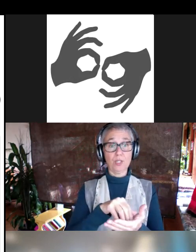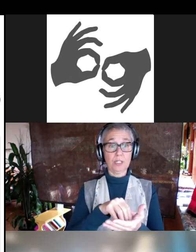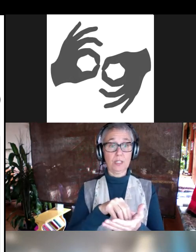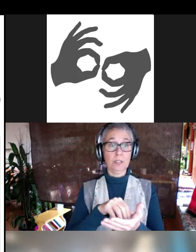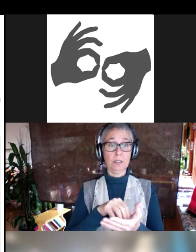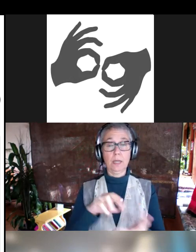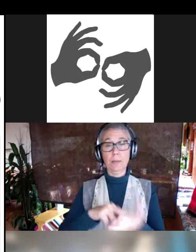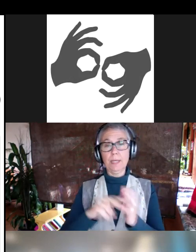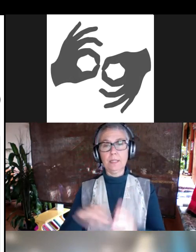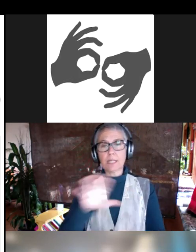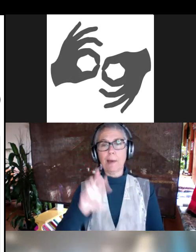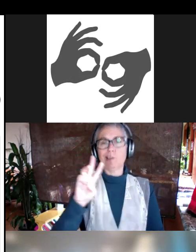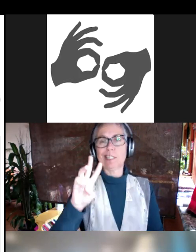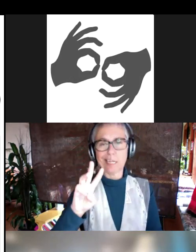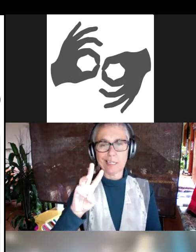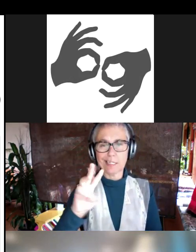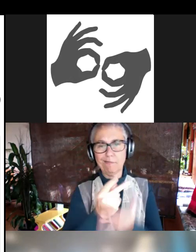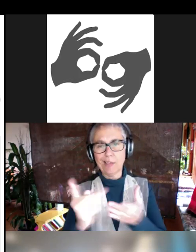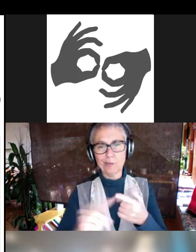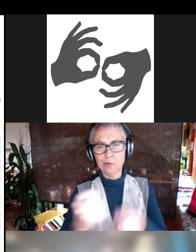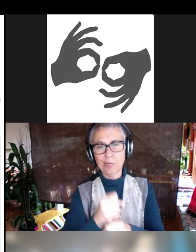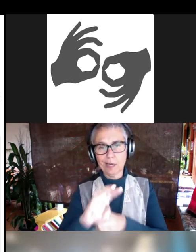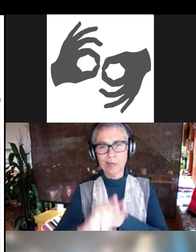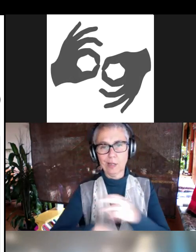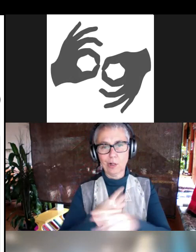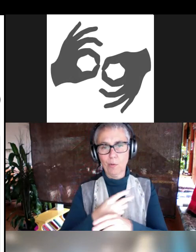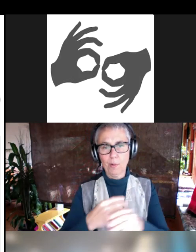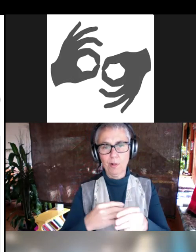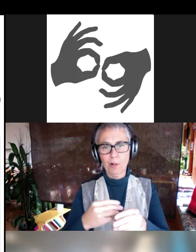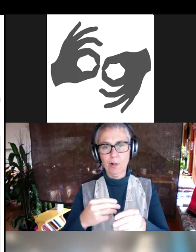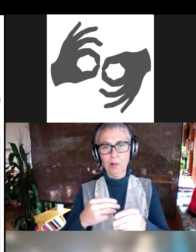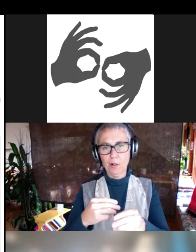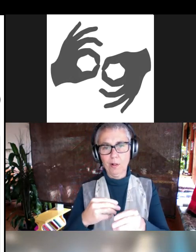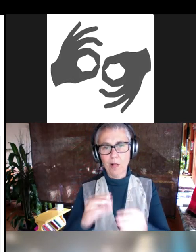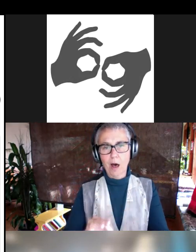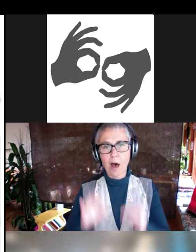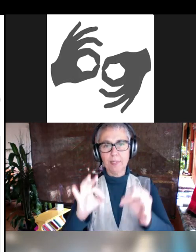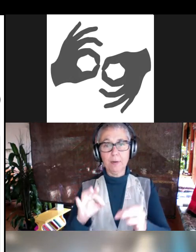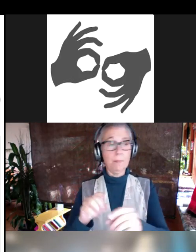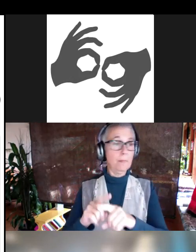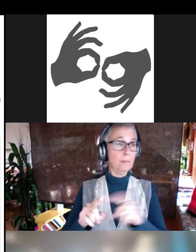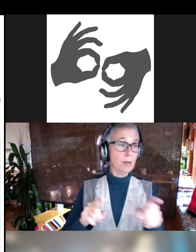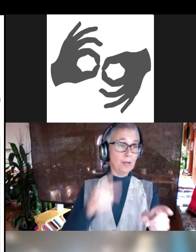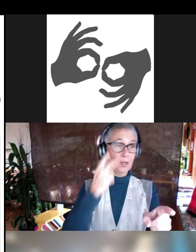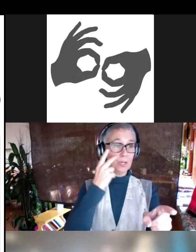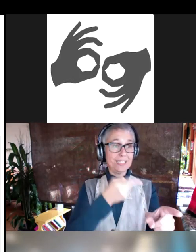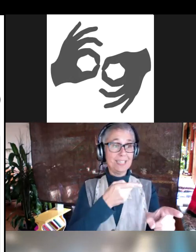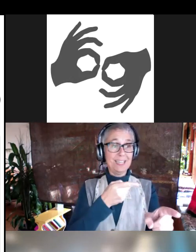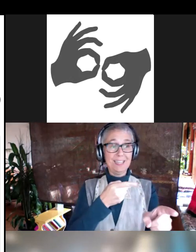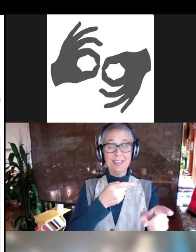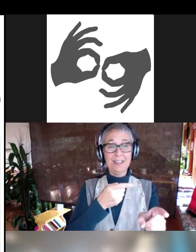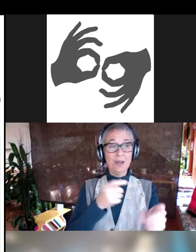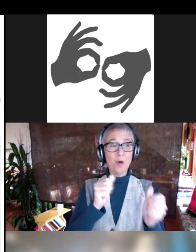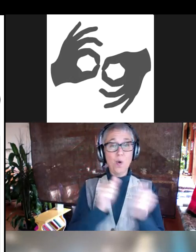didn't achieve the global optimum in this case. Compare that to this traditional strategy over here, where it achieves it around 1.2% of the